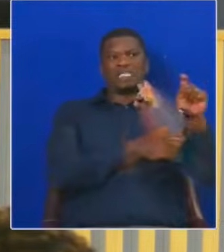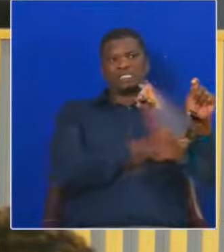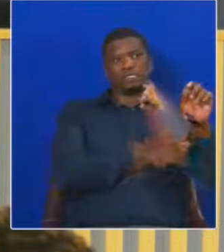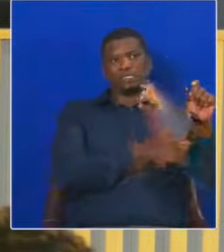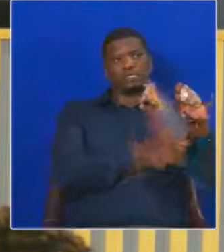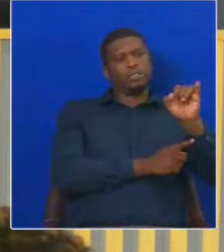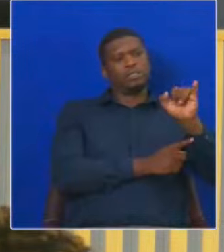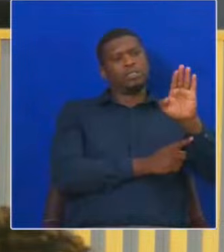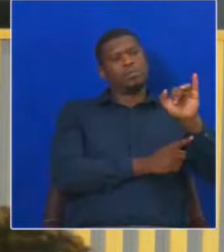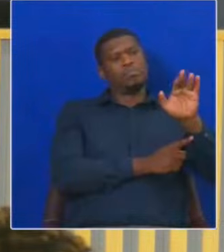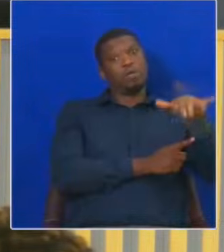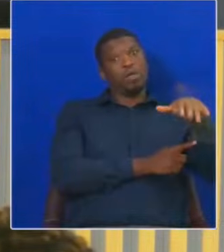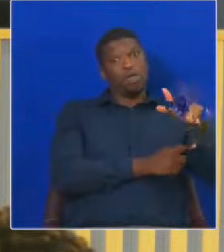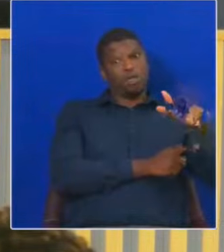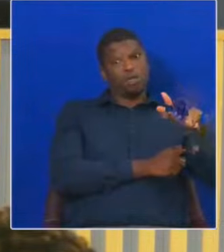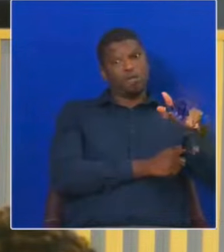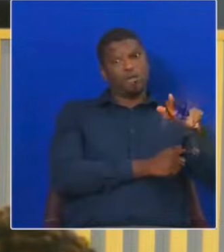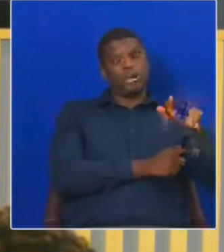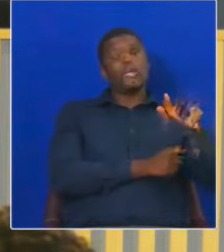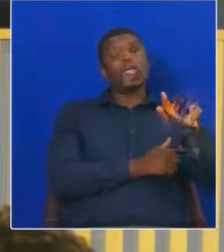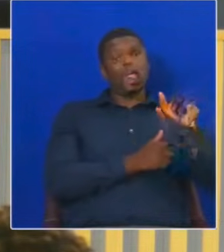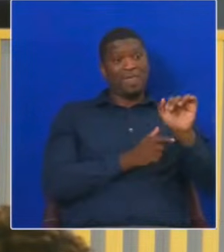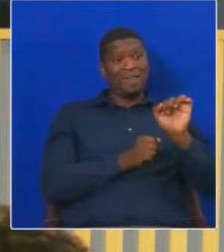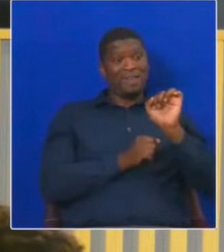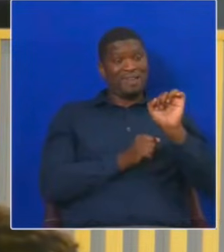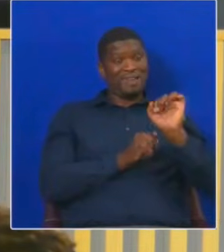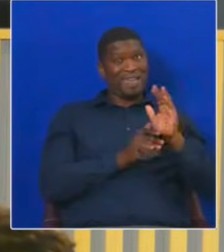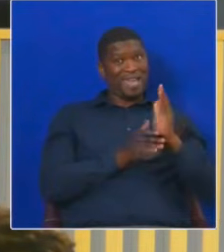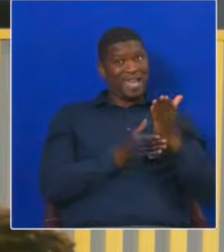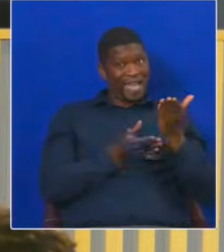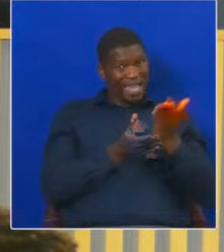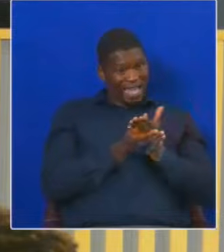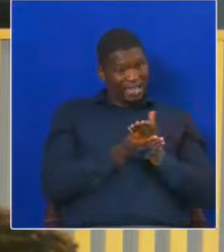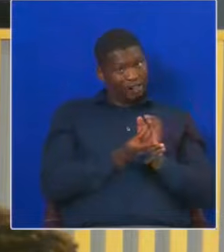the case was subsequently